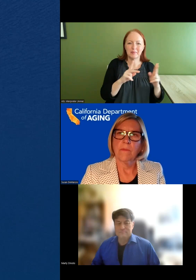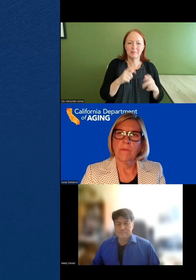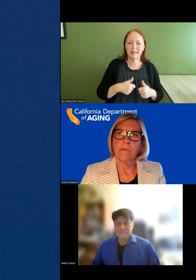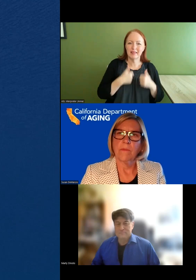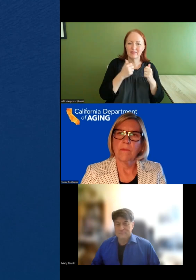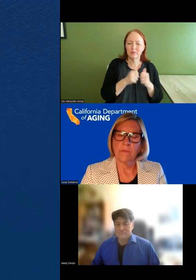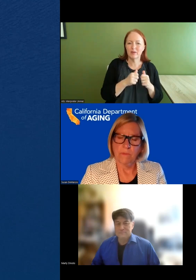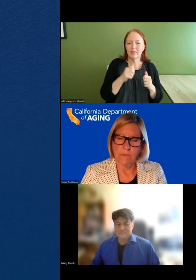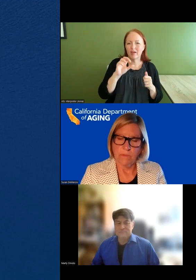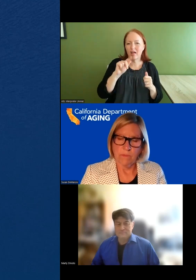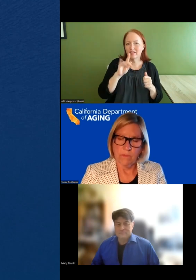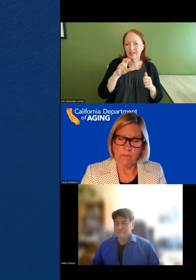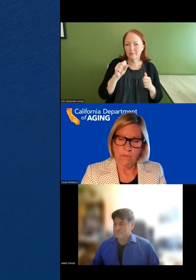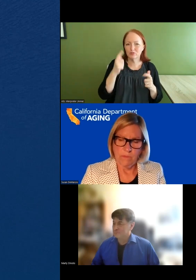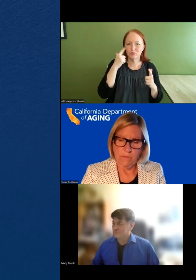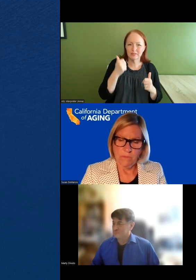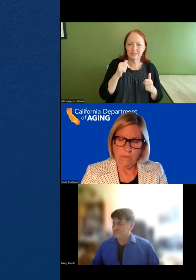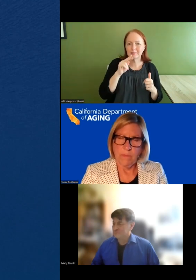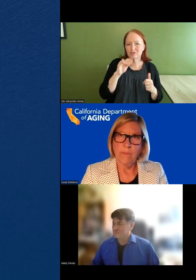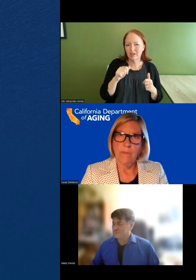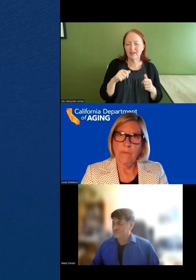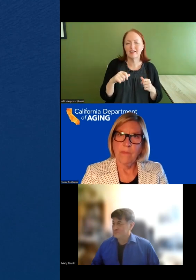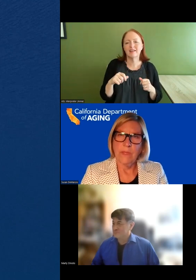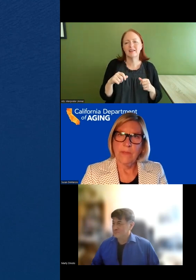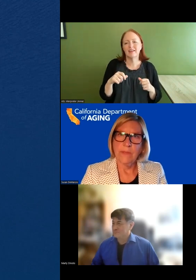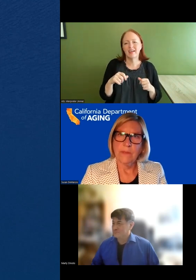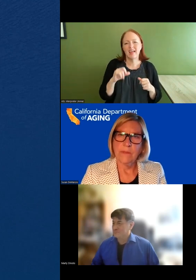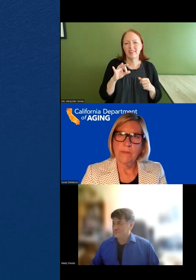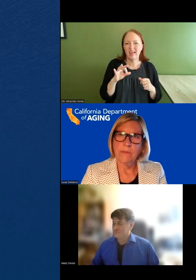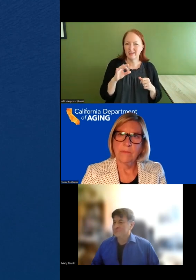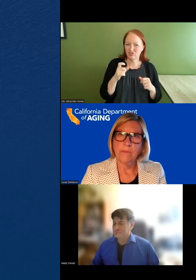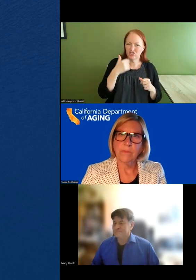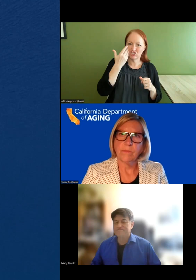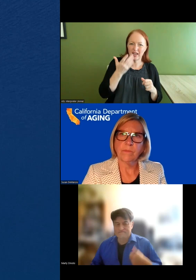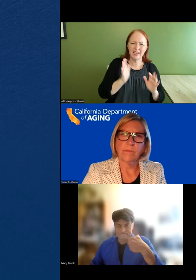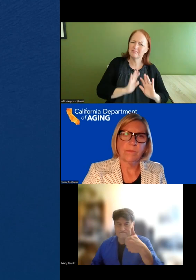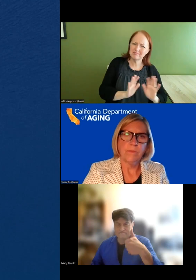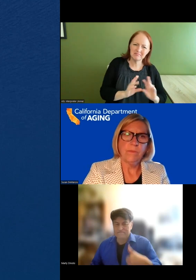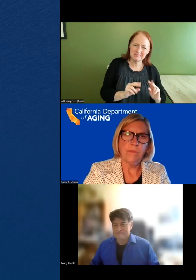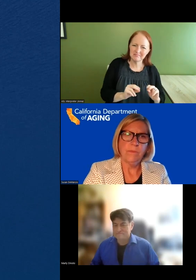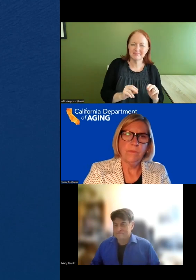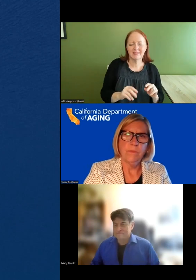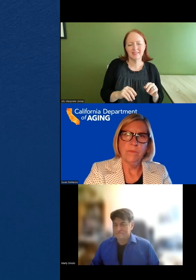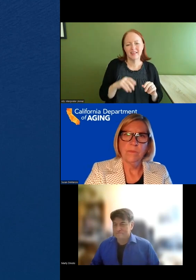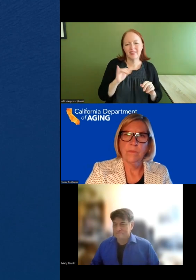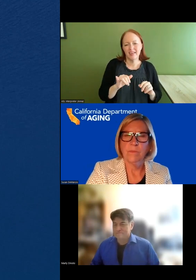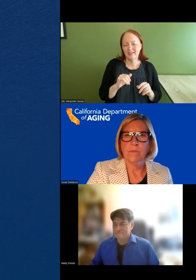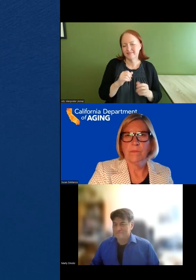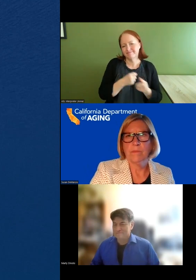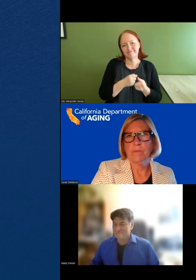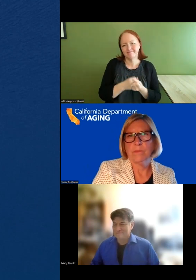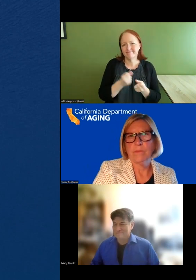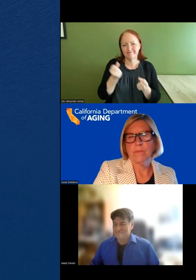living with Alzheimer's or dementia, and that's something to be ashamed of. So yeah, absolutely, we're right there with you.